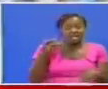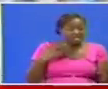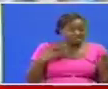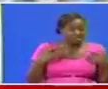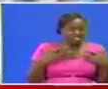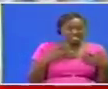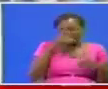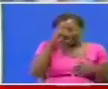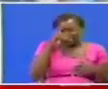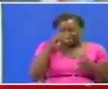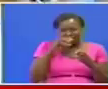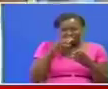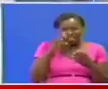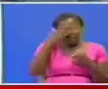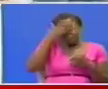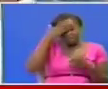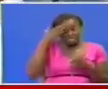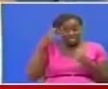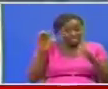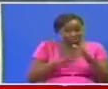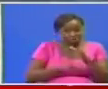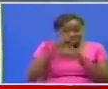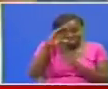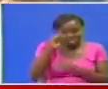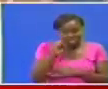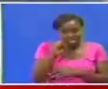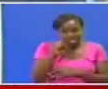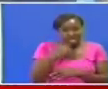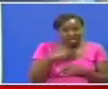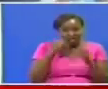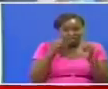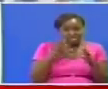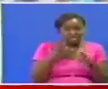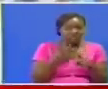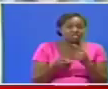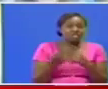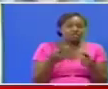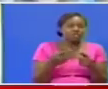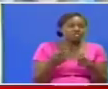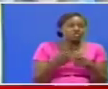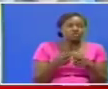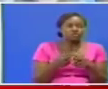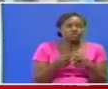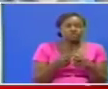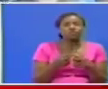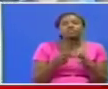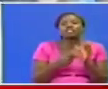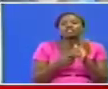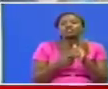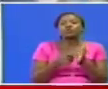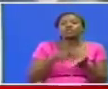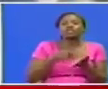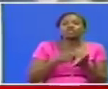serious omission. We do not have deputy cabinet secretaries, but I'm coming to that in a moment. To ensure inclusion